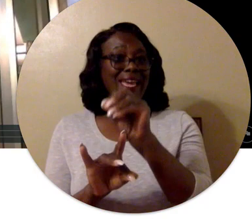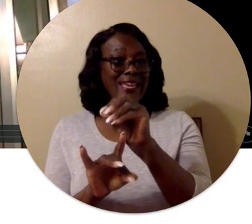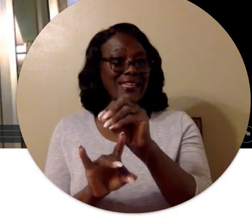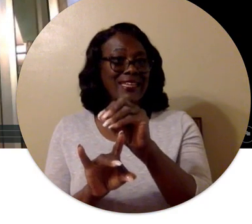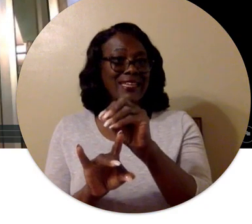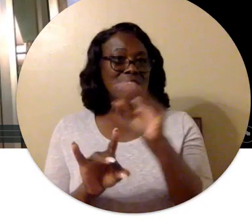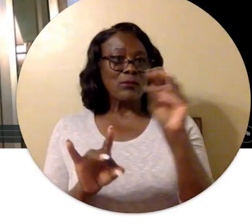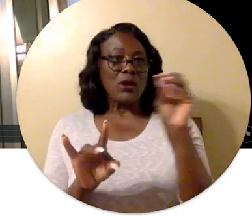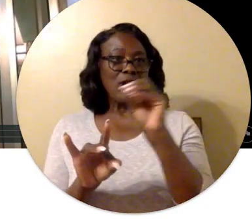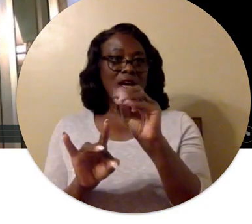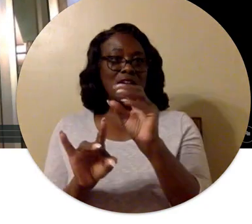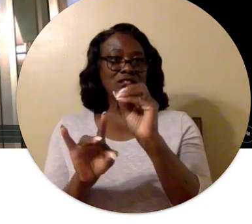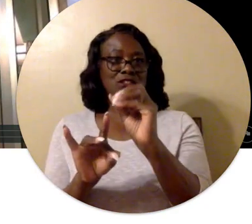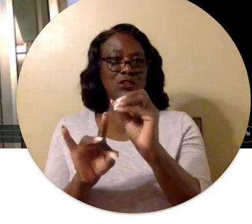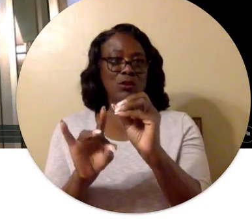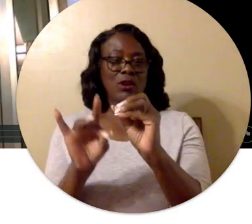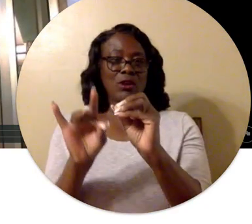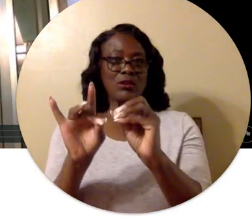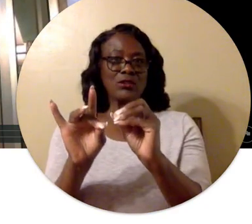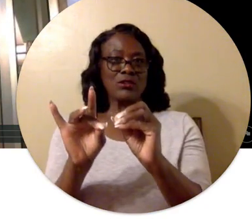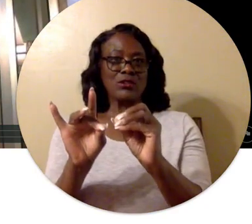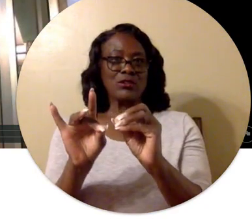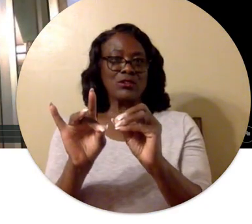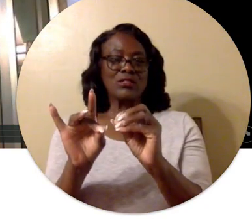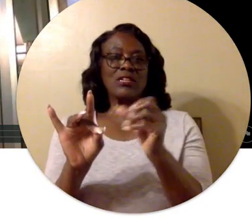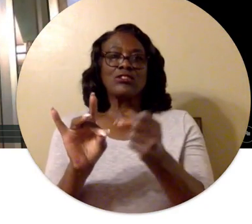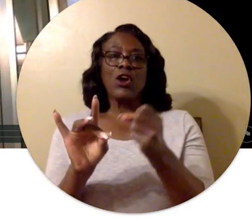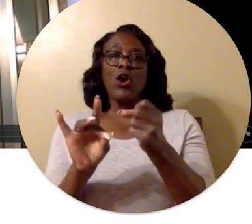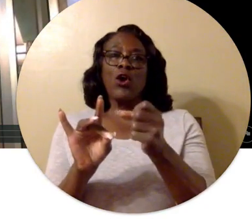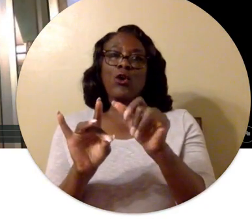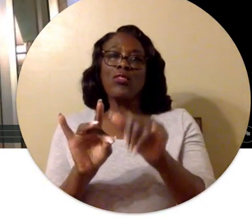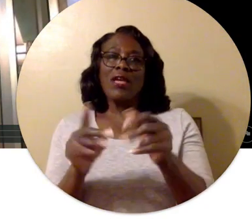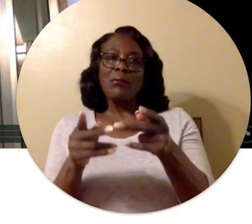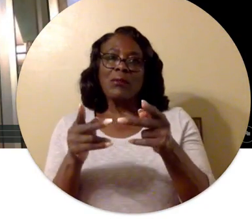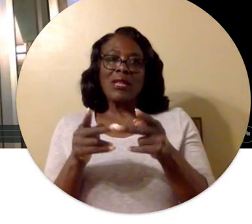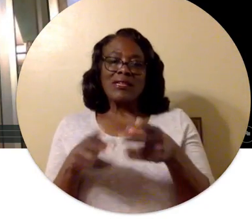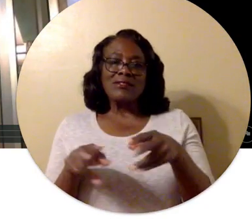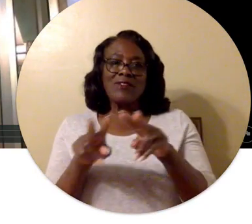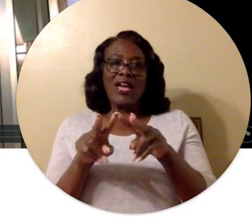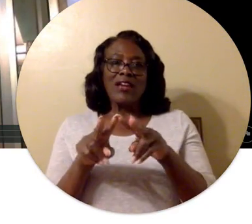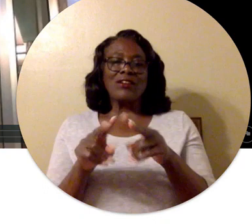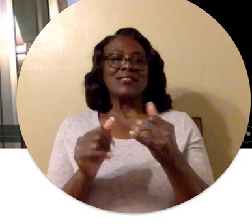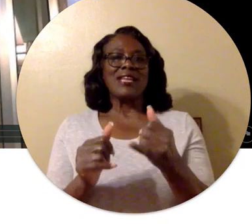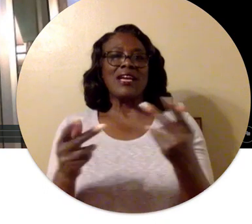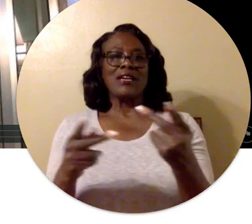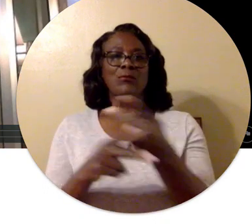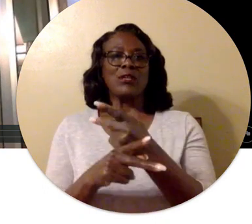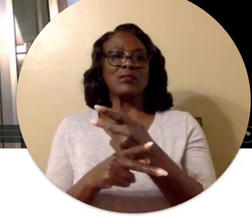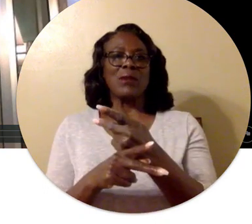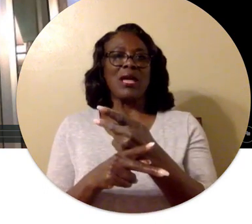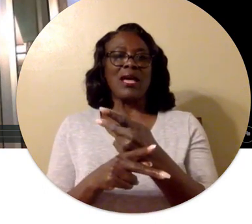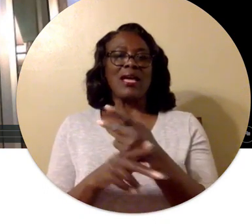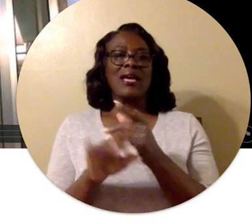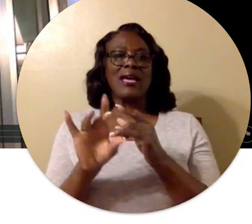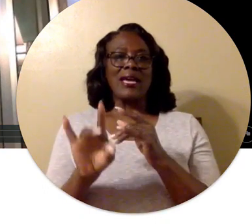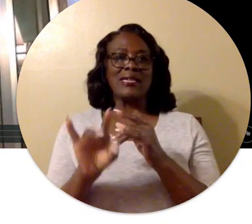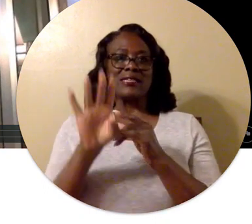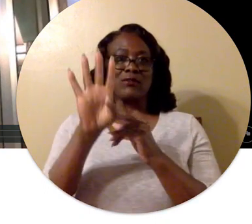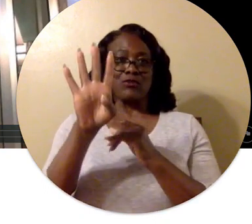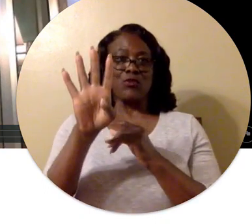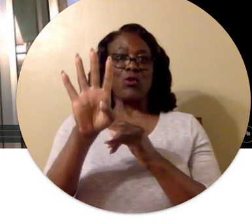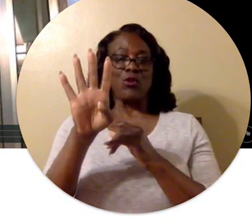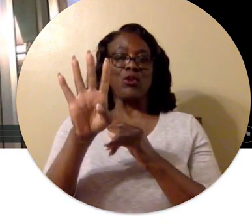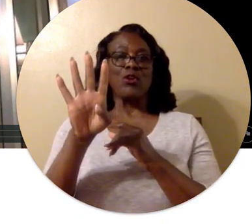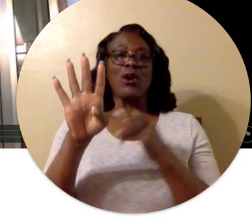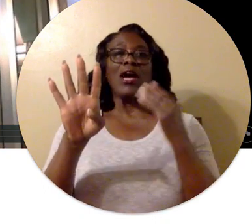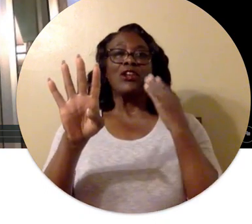stick a 0 right here just to hold that place value. So now I can multiply 8 times 4, which I